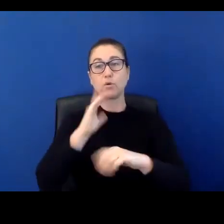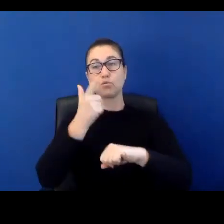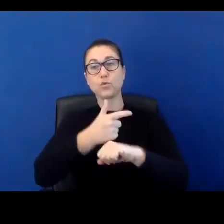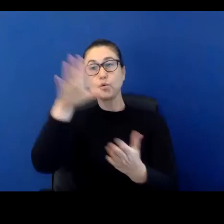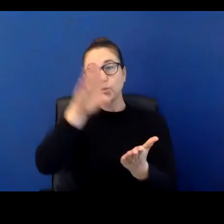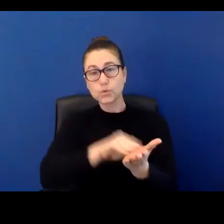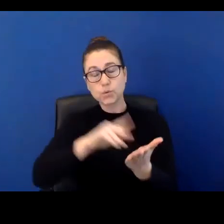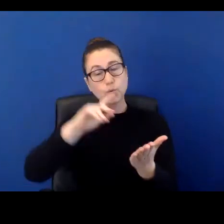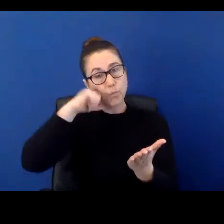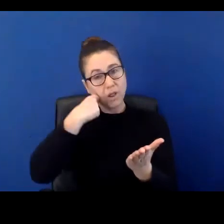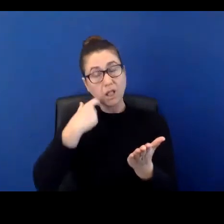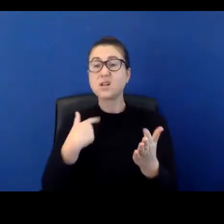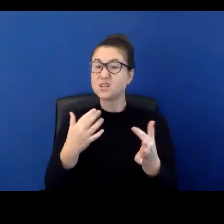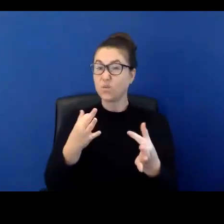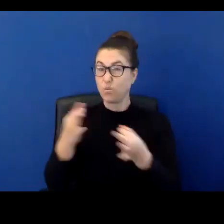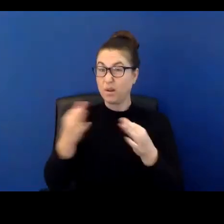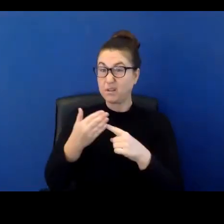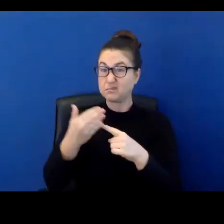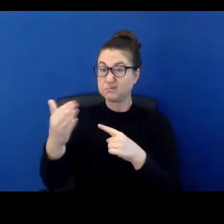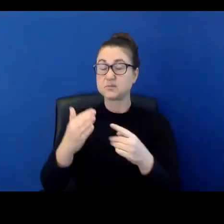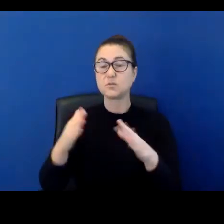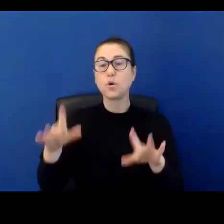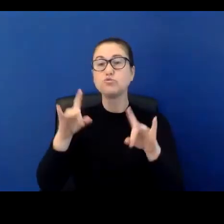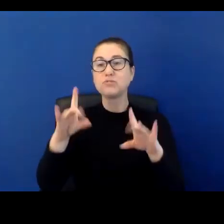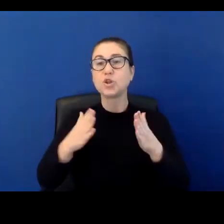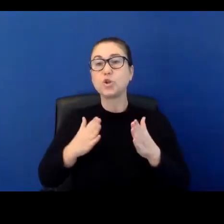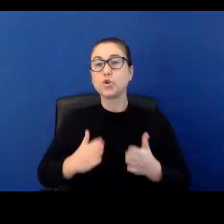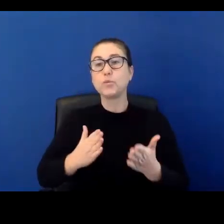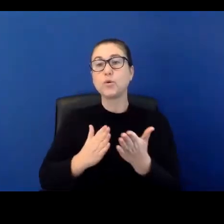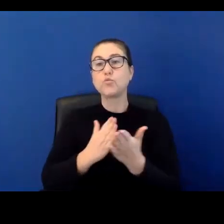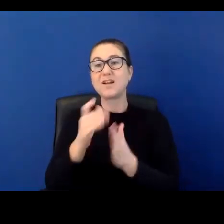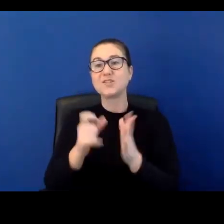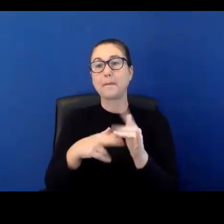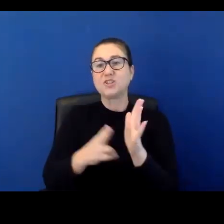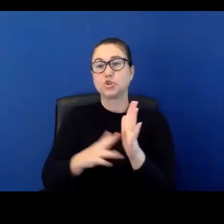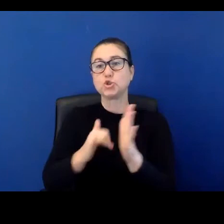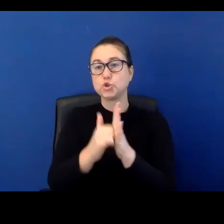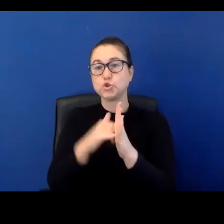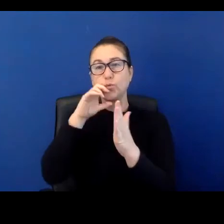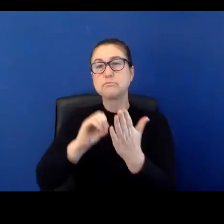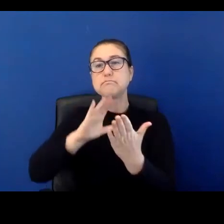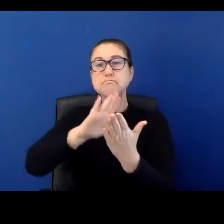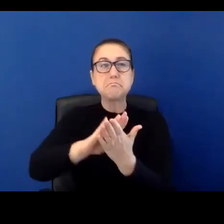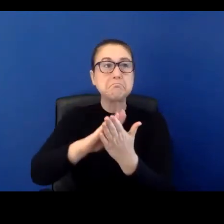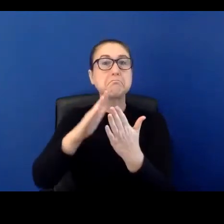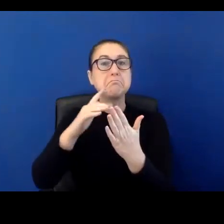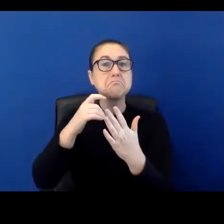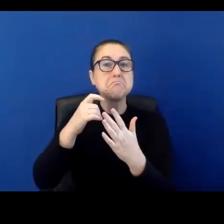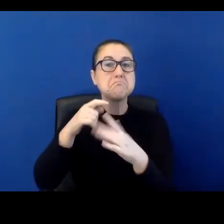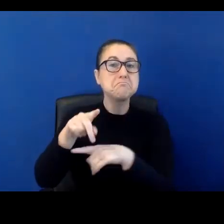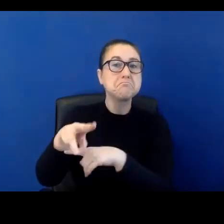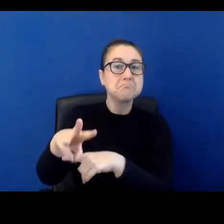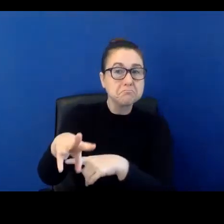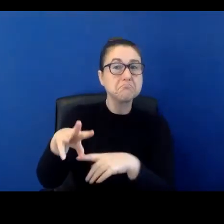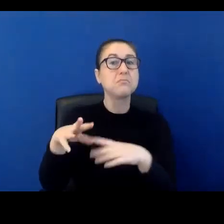and we plan to upload it onto the Human Rights Commission's YouTube channel at some point in the next couple of weeks.